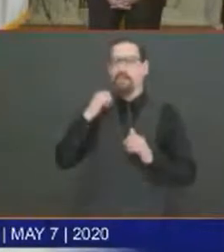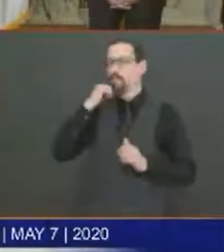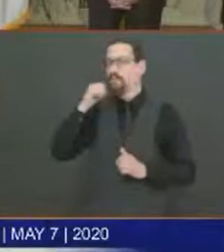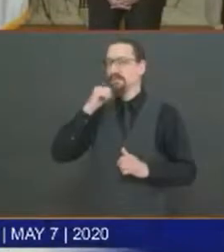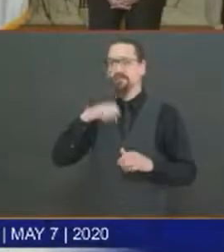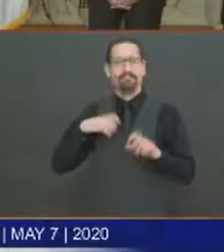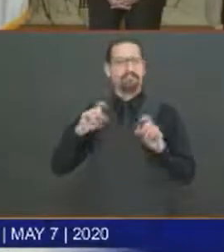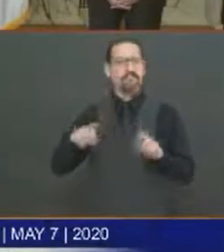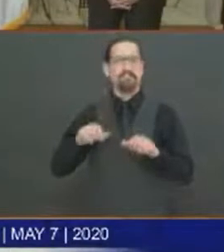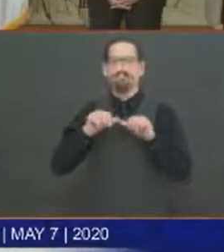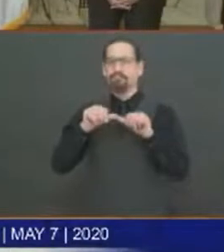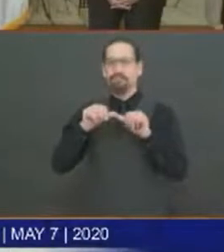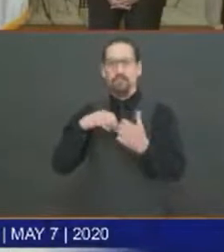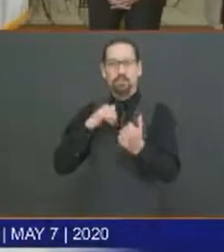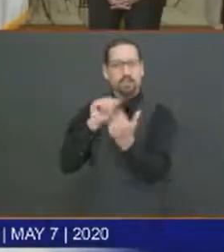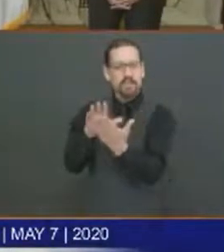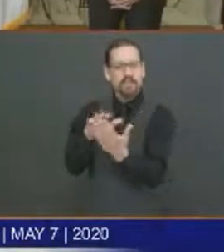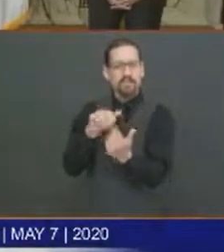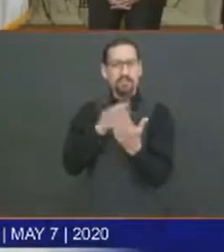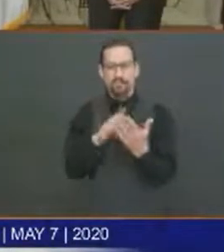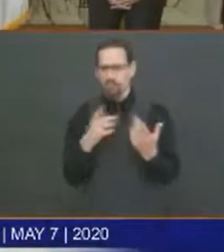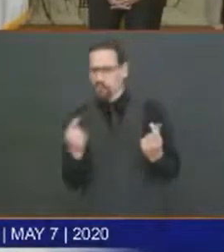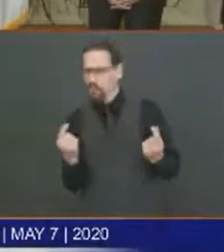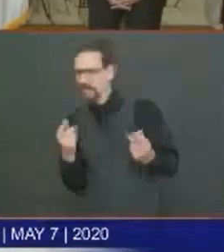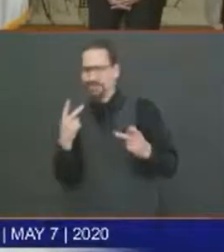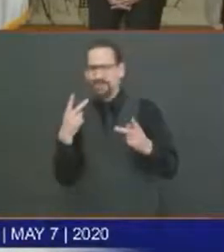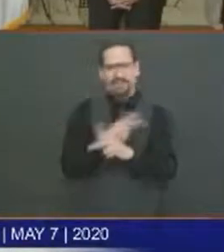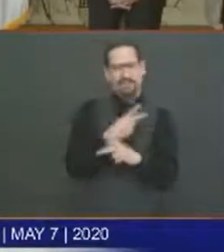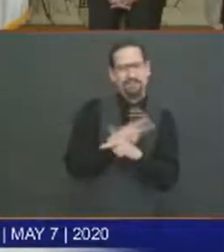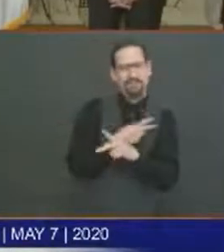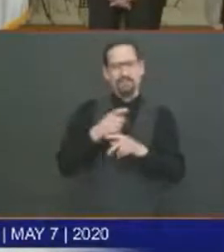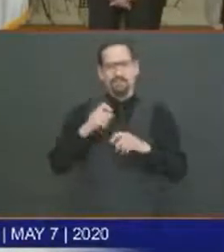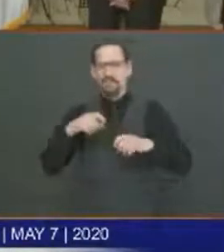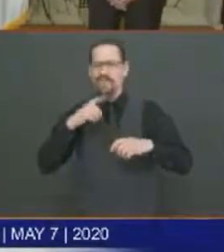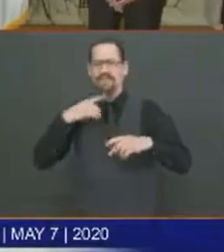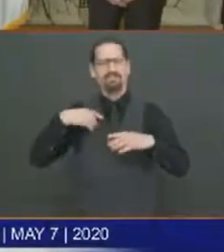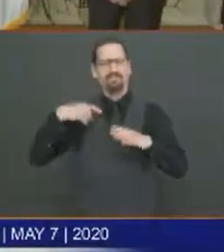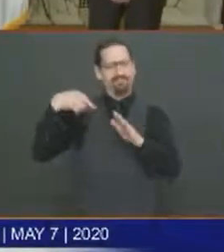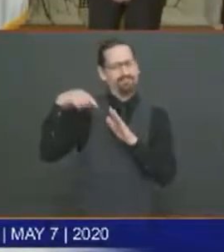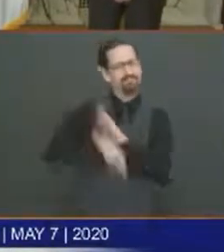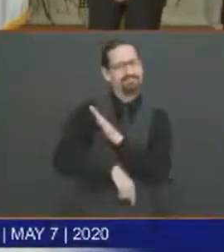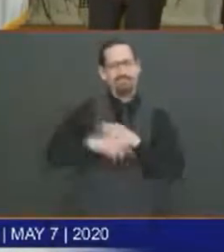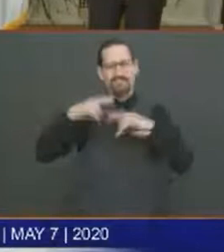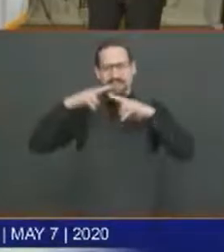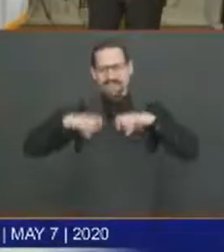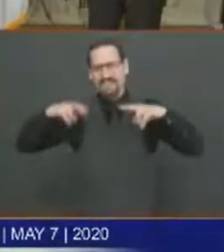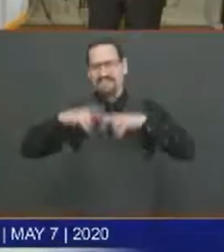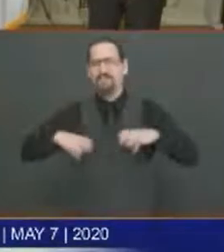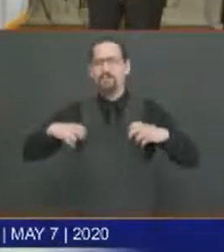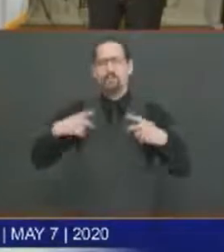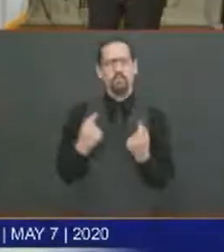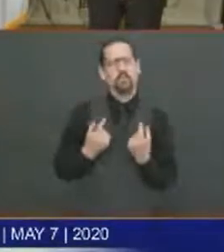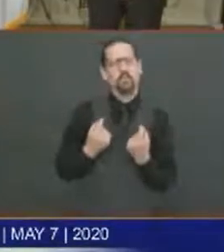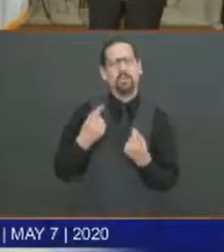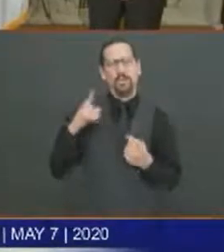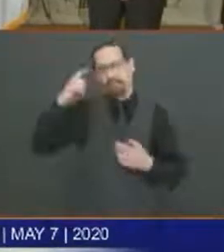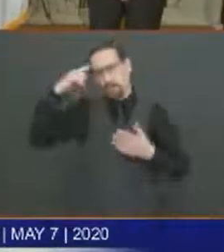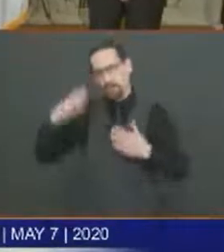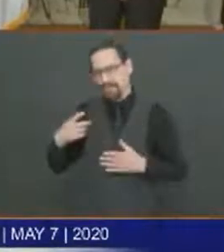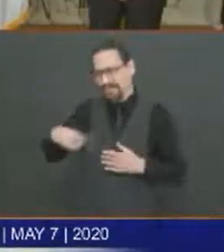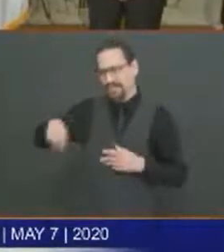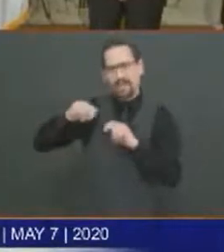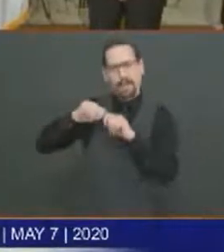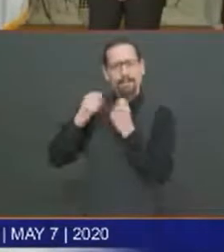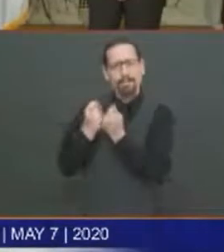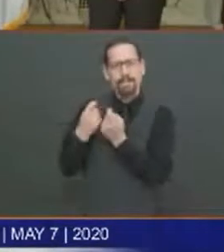extensive discussion with the governor today. There are always components of addressing what's urgent now and